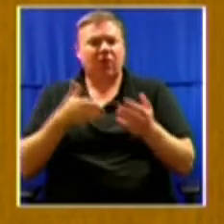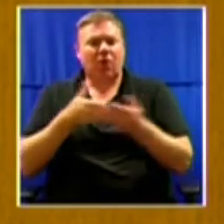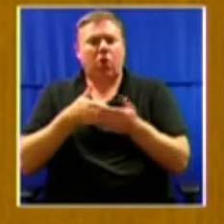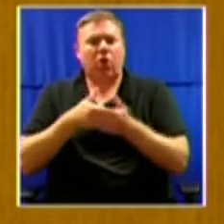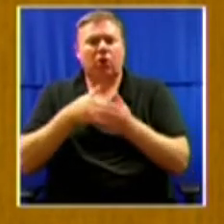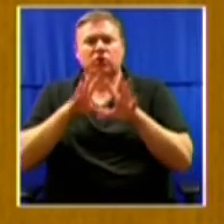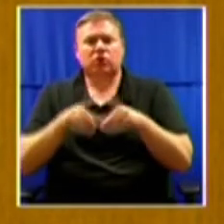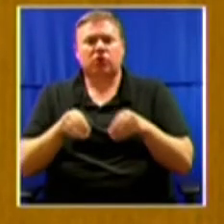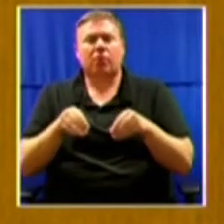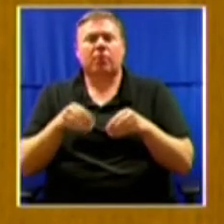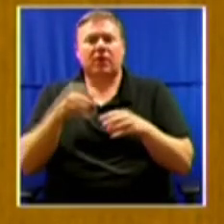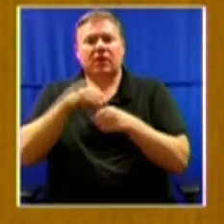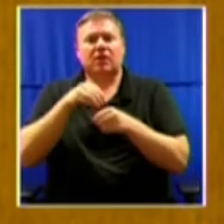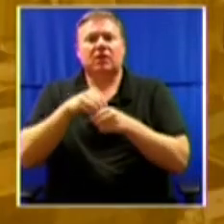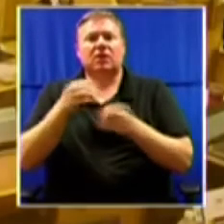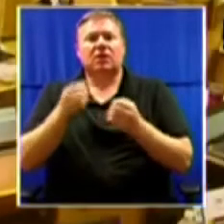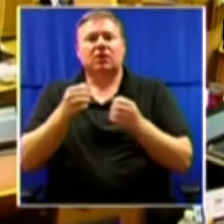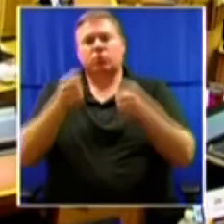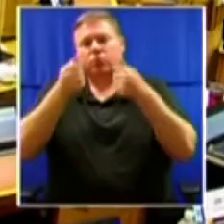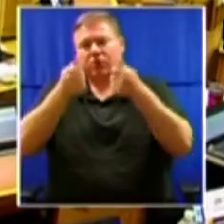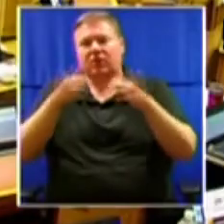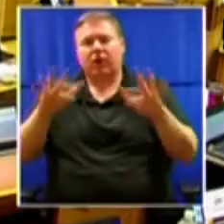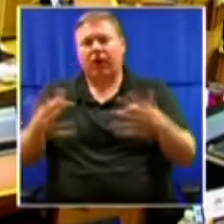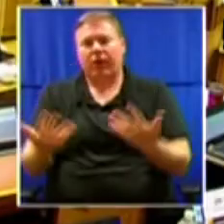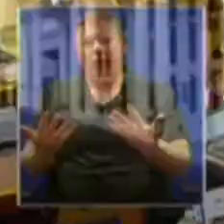to prison?